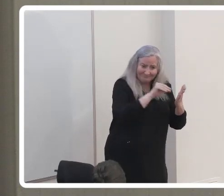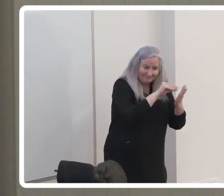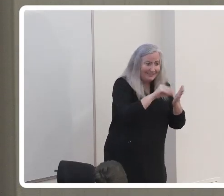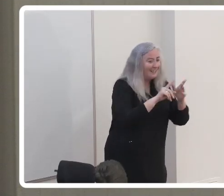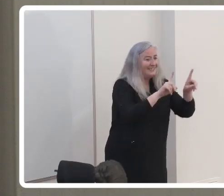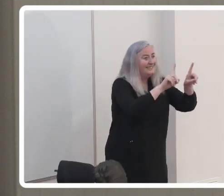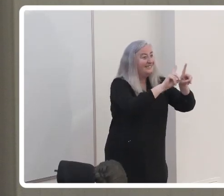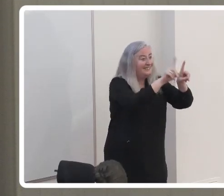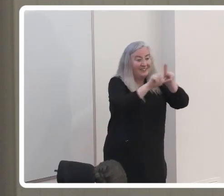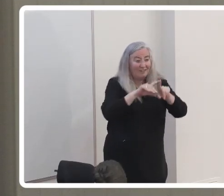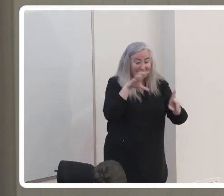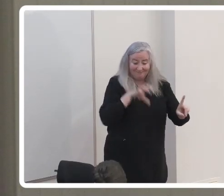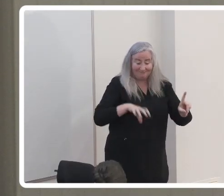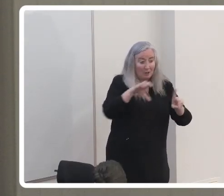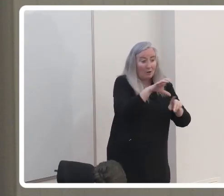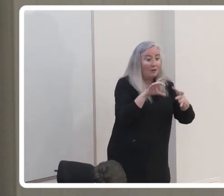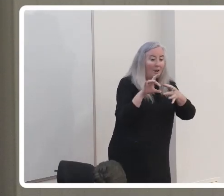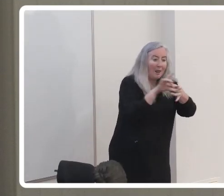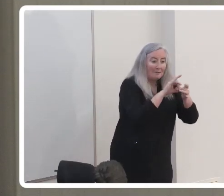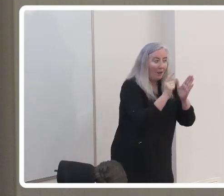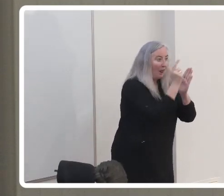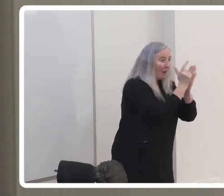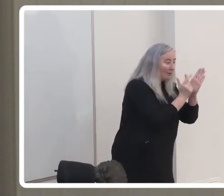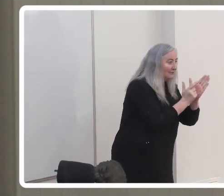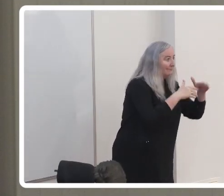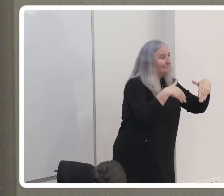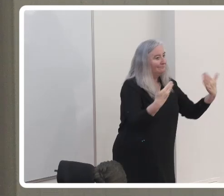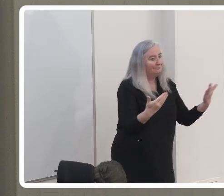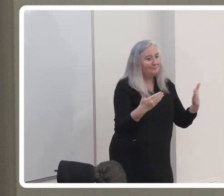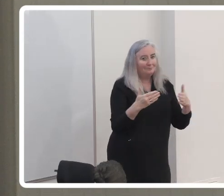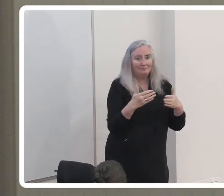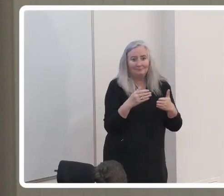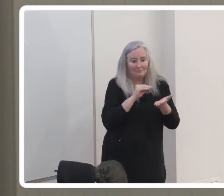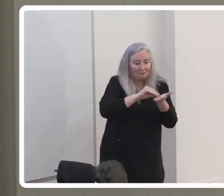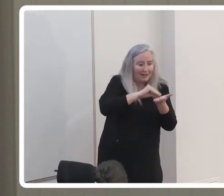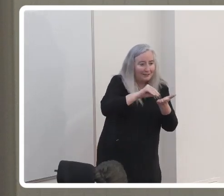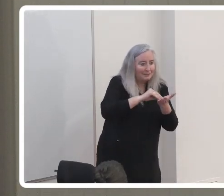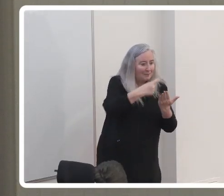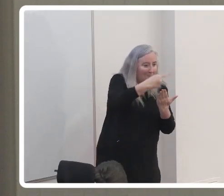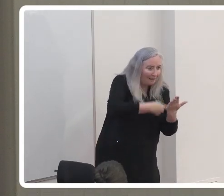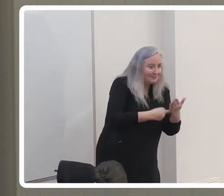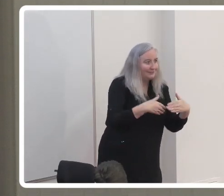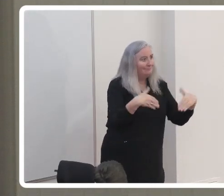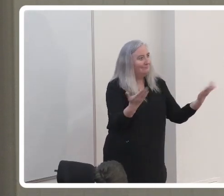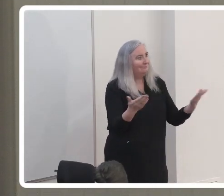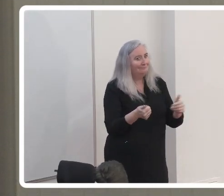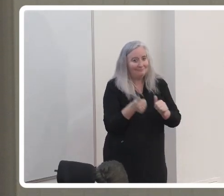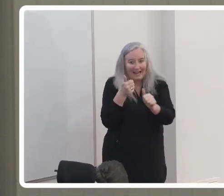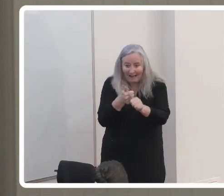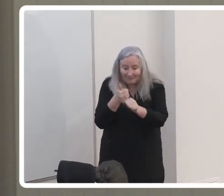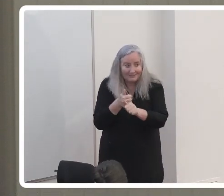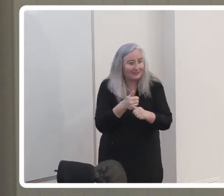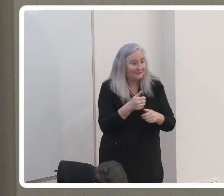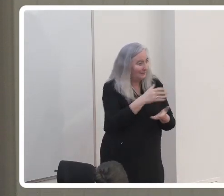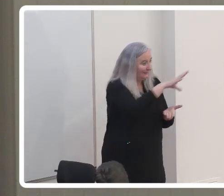different sectors. So collaborate with lawyers, policymakers, but also various types of advocates, activists, etc.